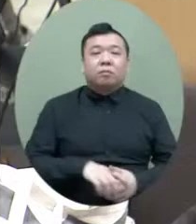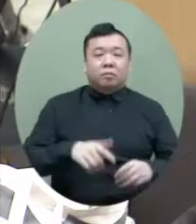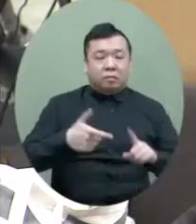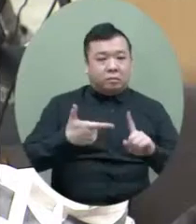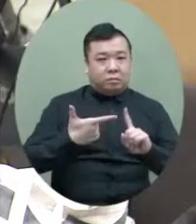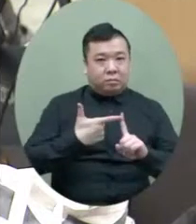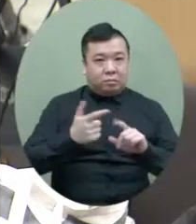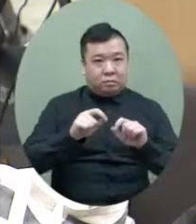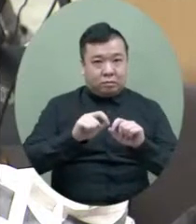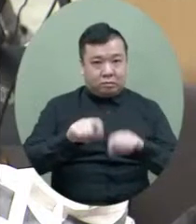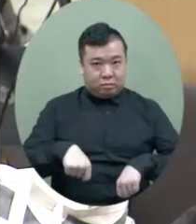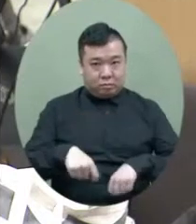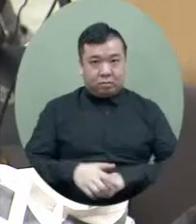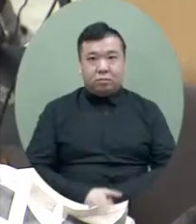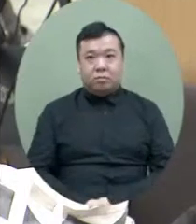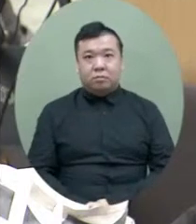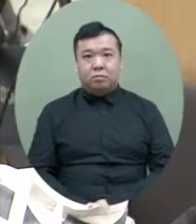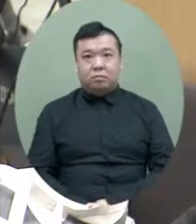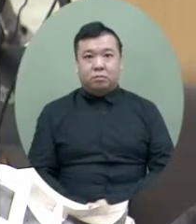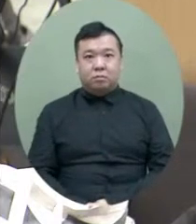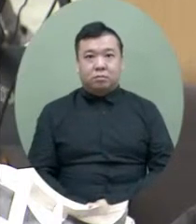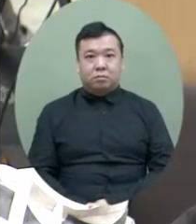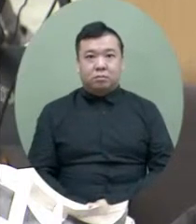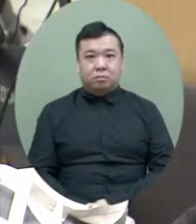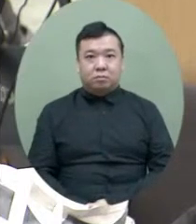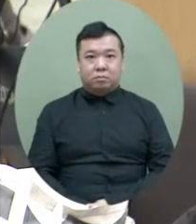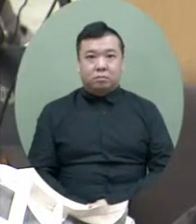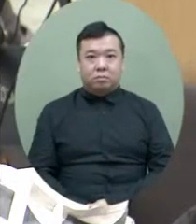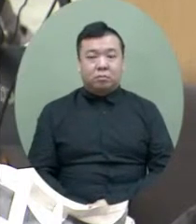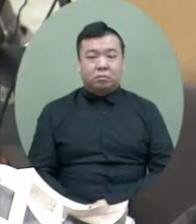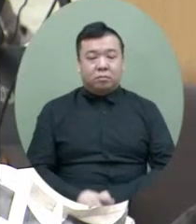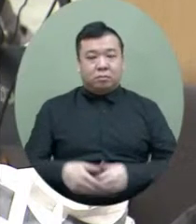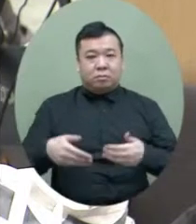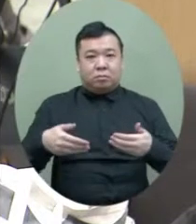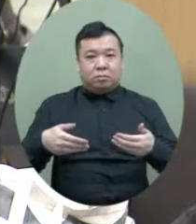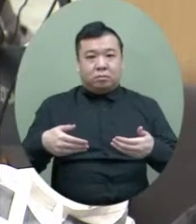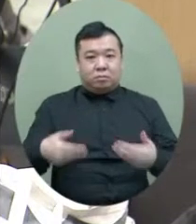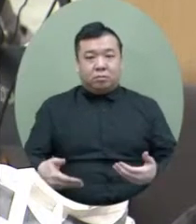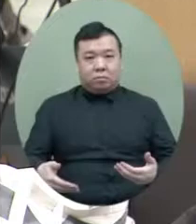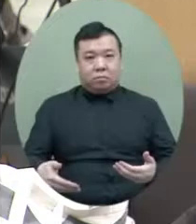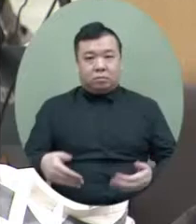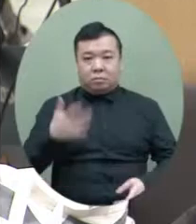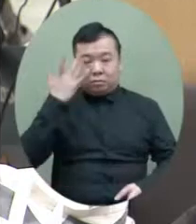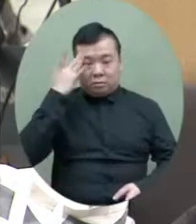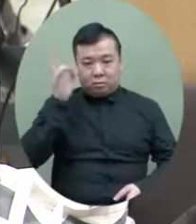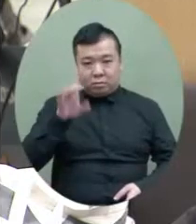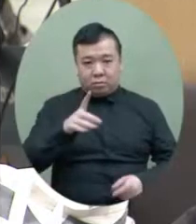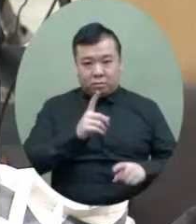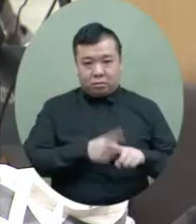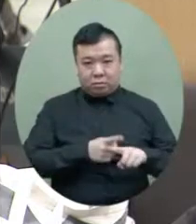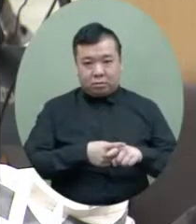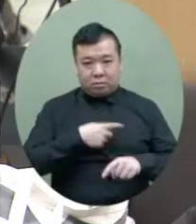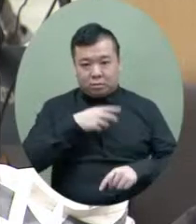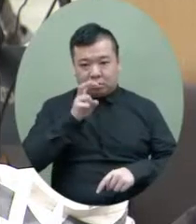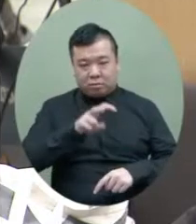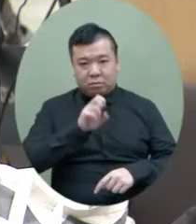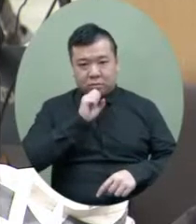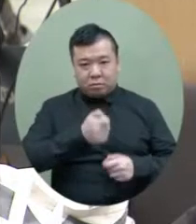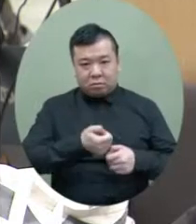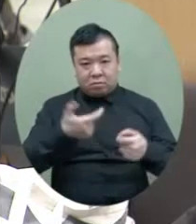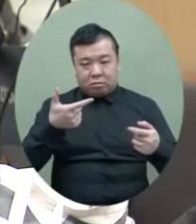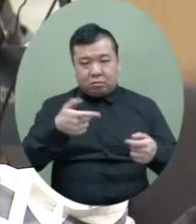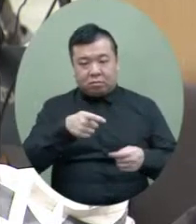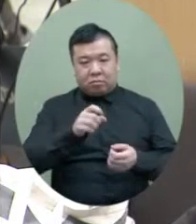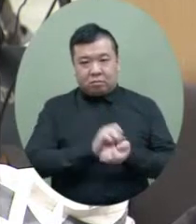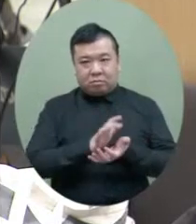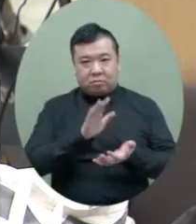an emerging virus cluster in hotels, especially those located in Hong Kong? And will hotel staff or their security